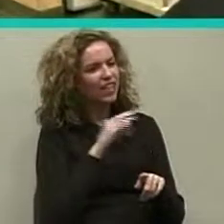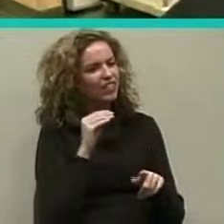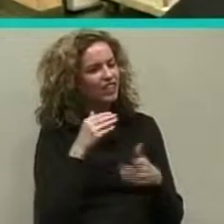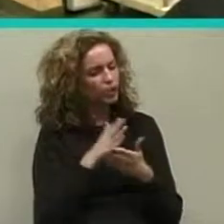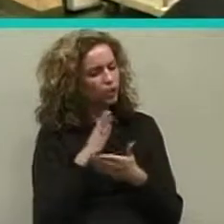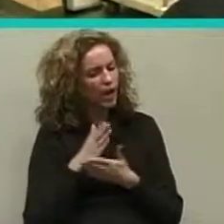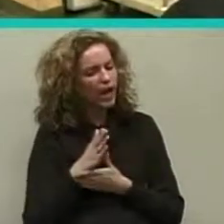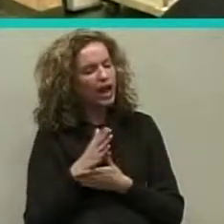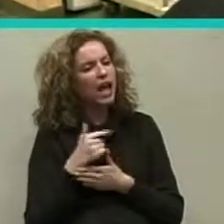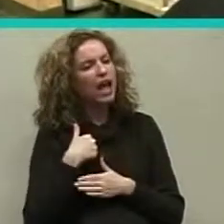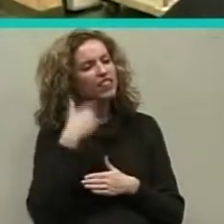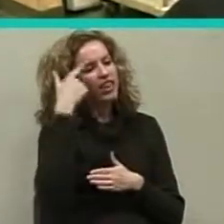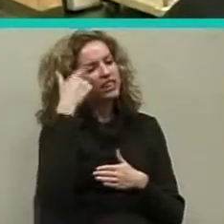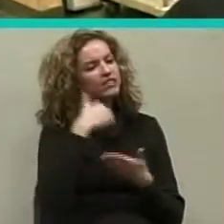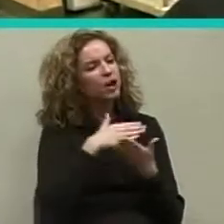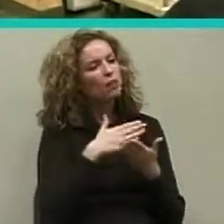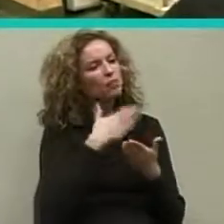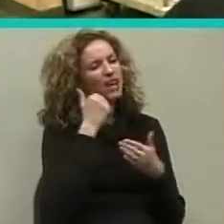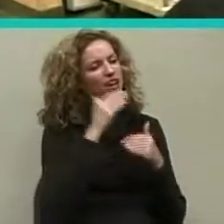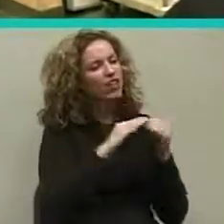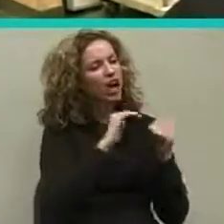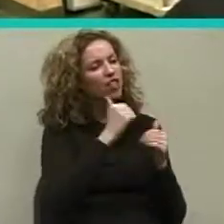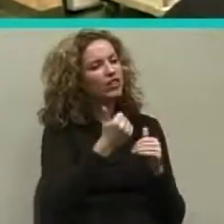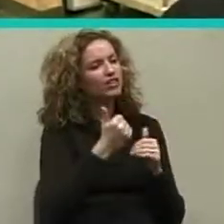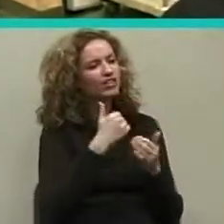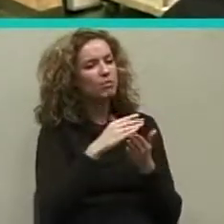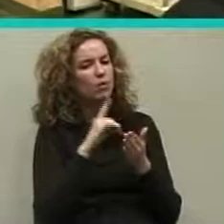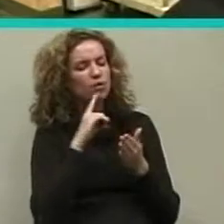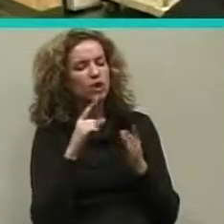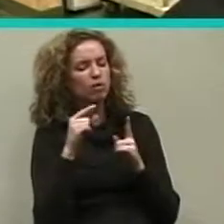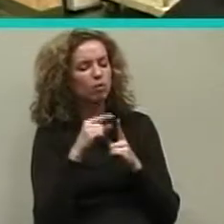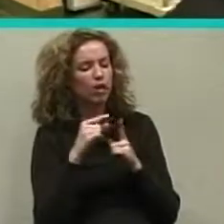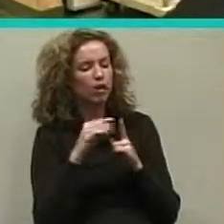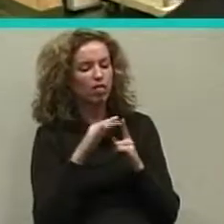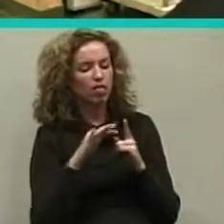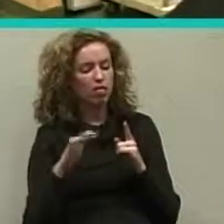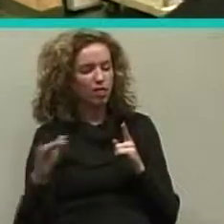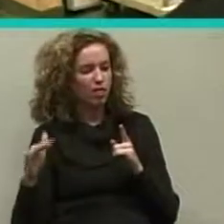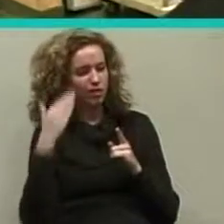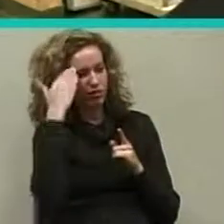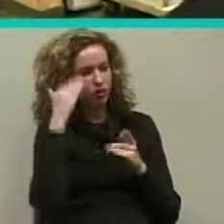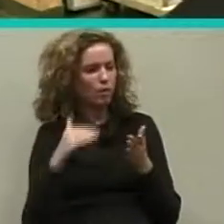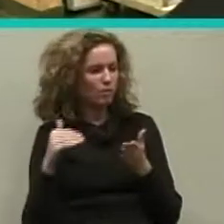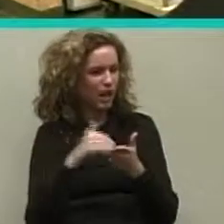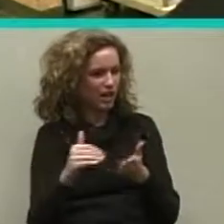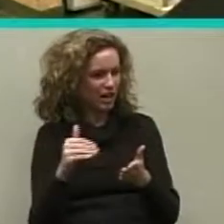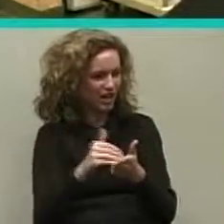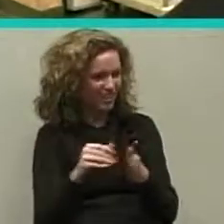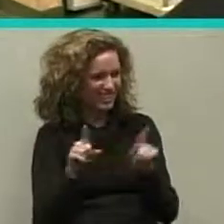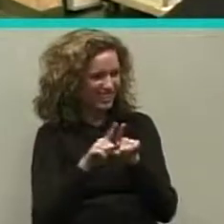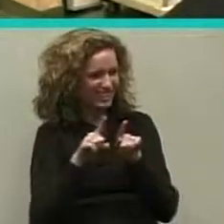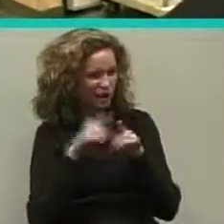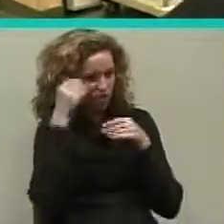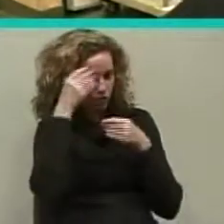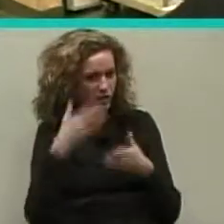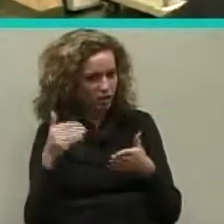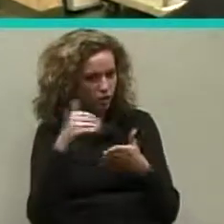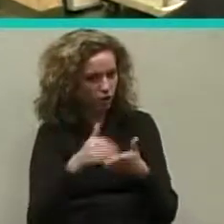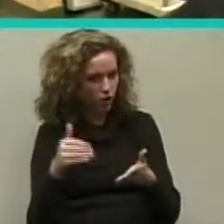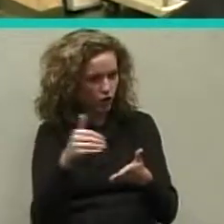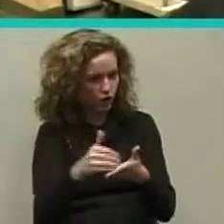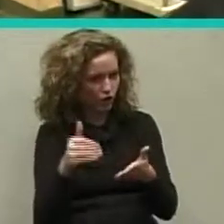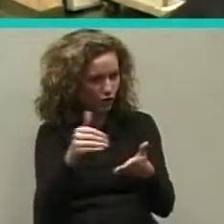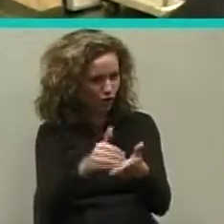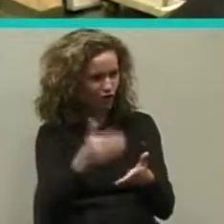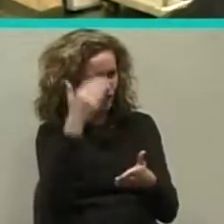better than others. I think that some tend to be very wordy or repetitive. It's the same information over and over, but in a different place. Will we ever